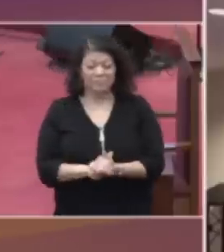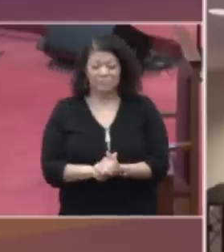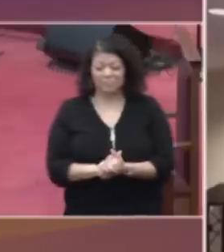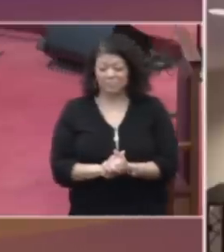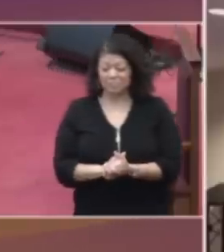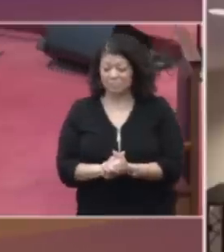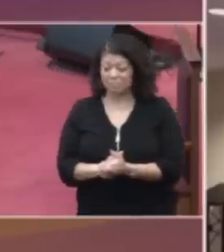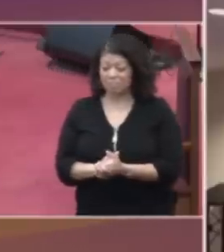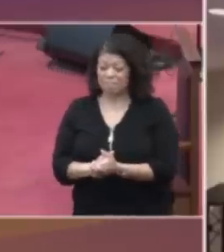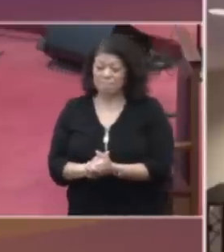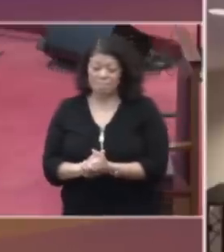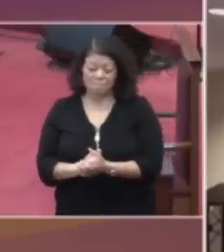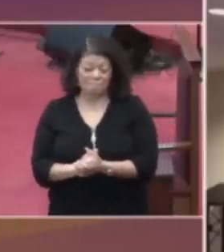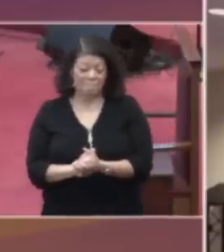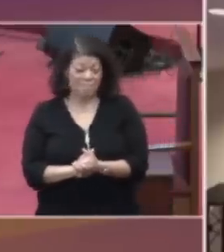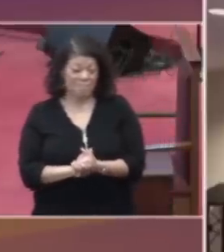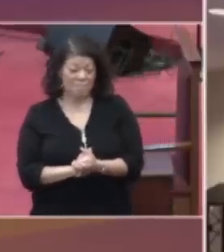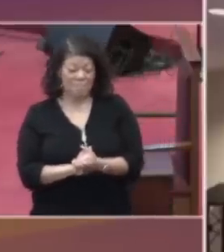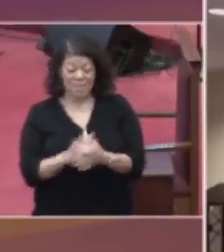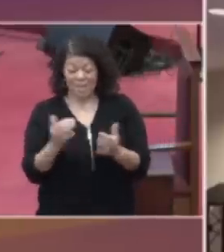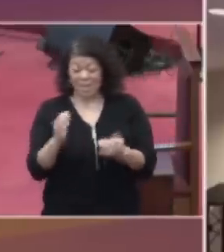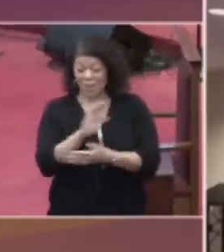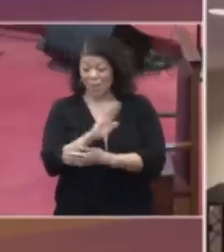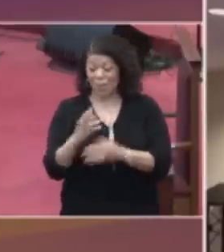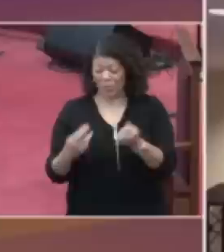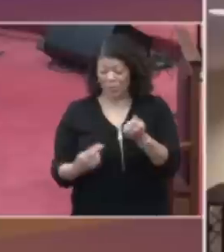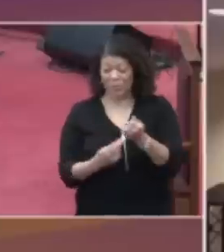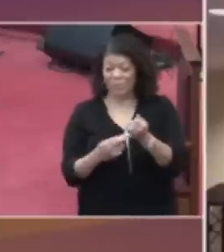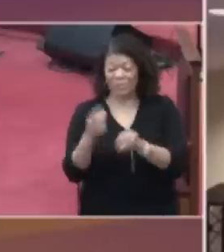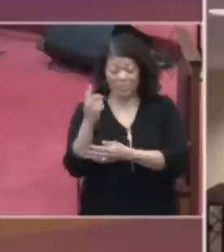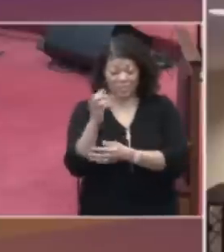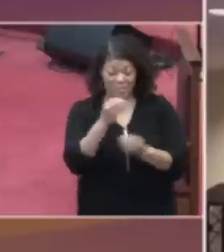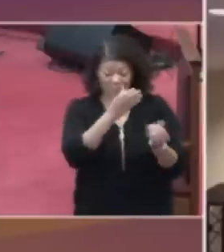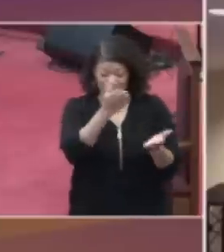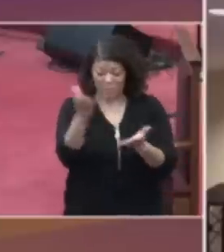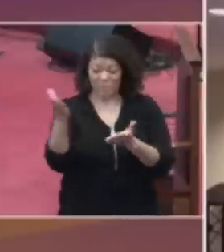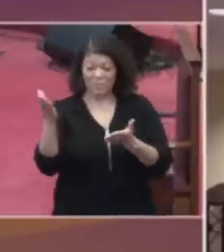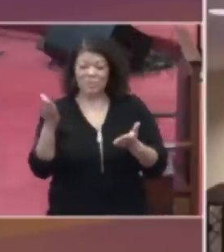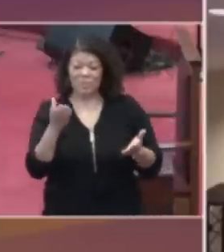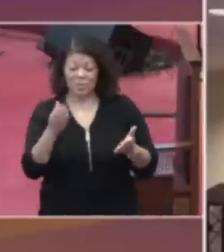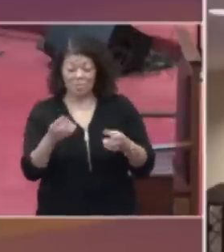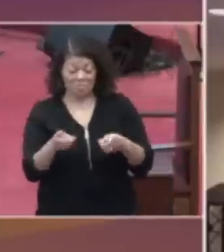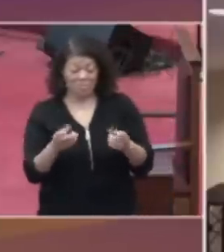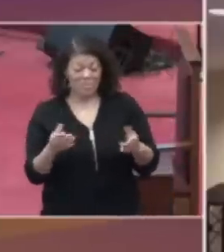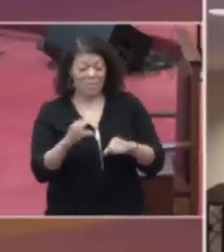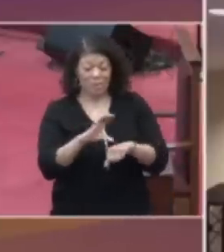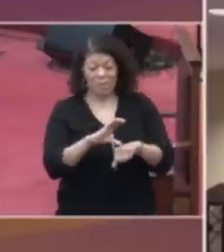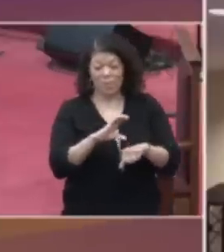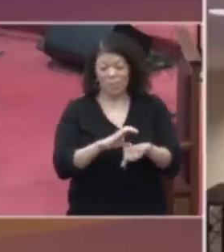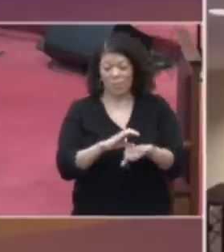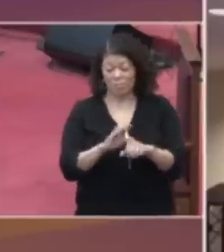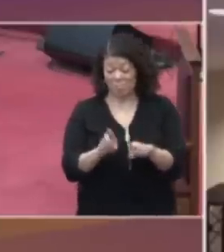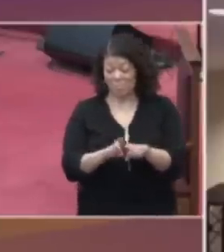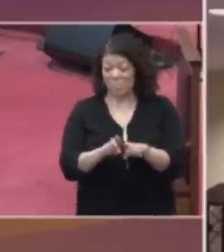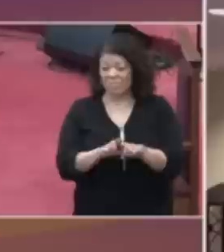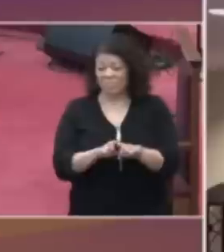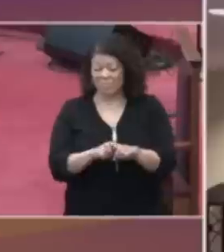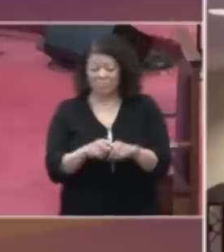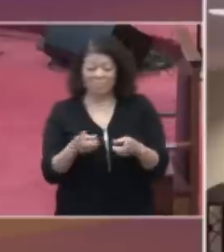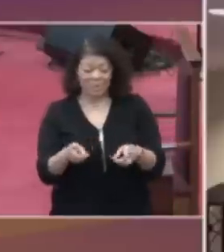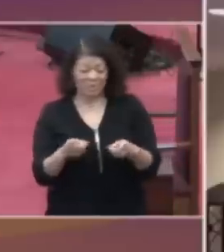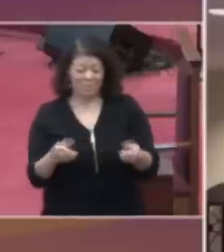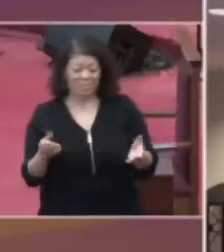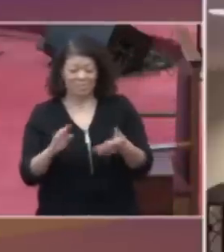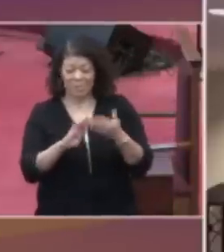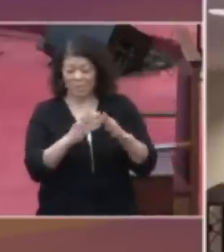Orlana Darkins-Drury. Mount TV is a resource for you to find out information that's happening here at the church, events happening in the